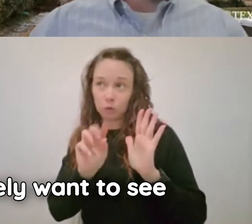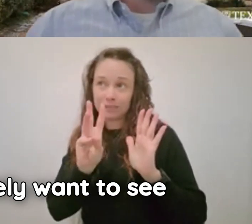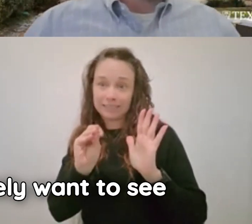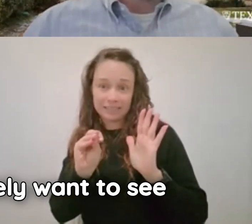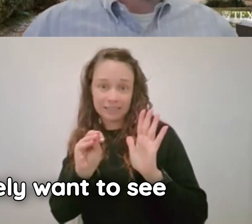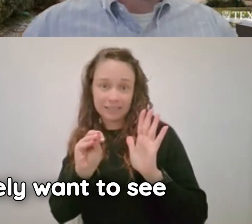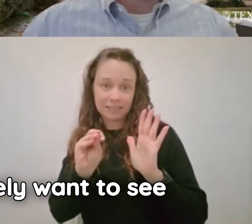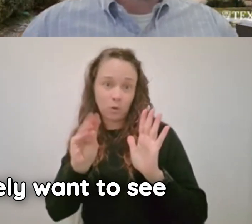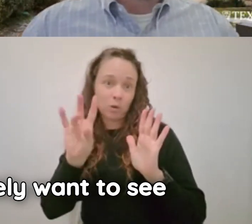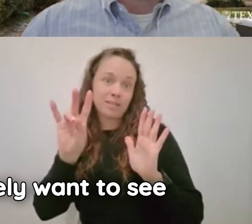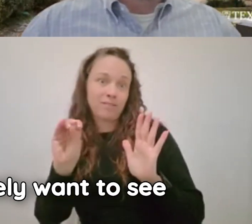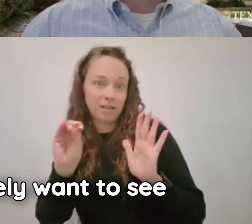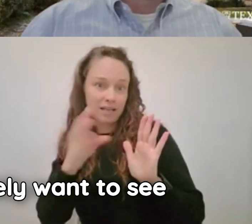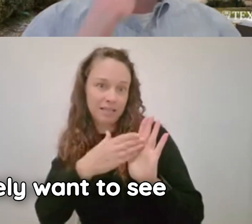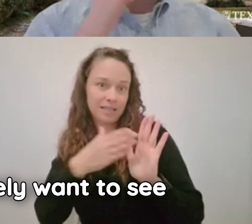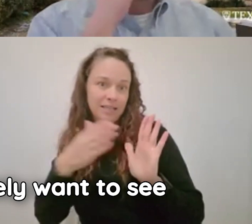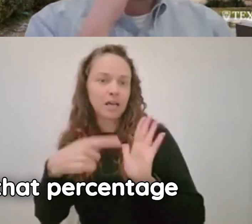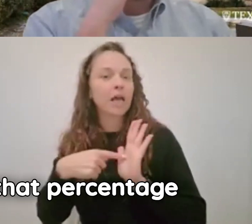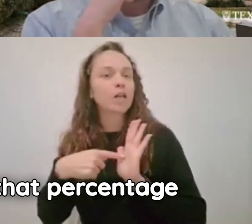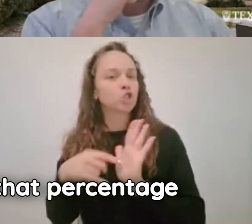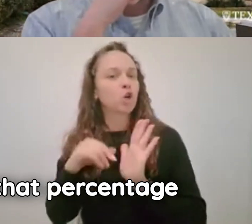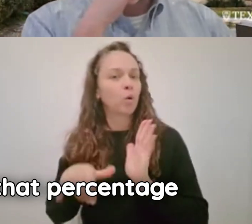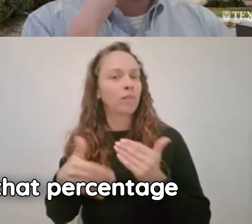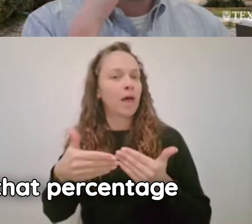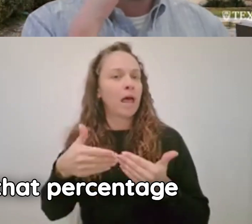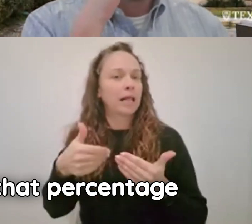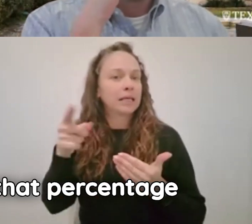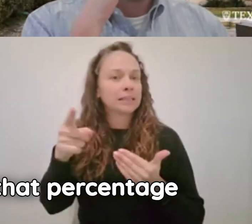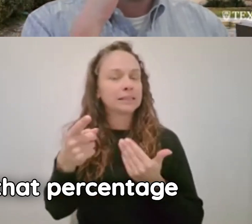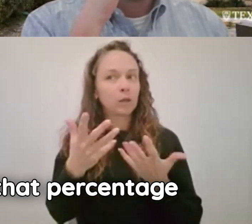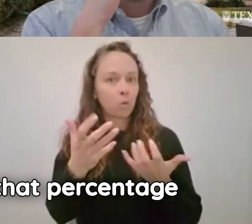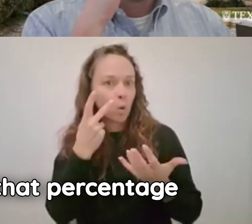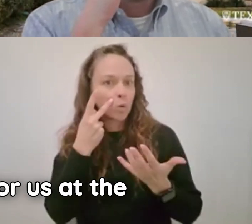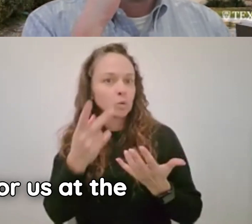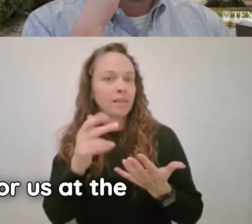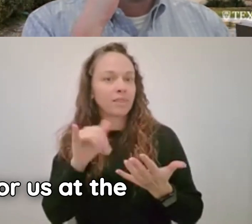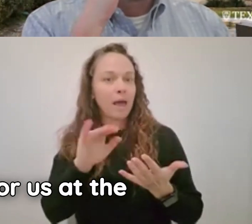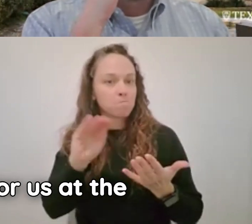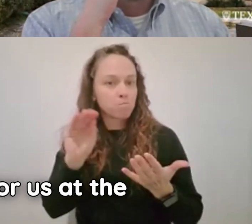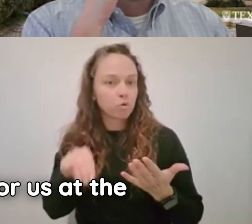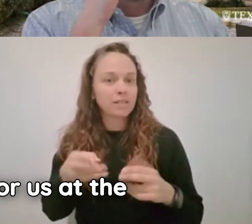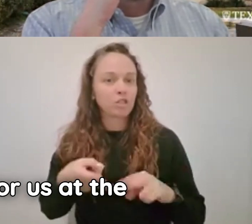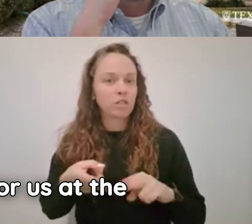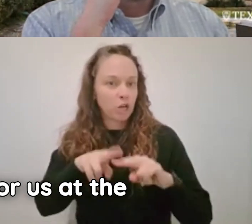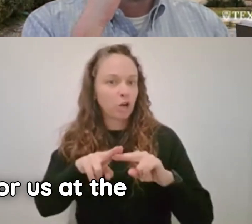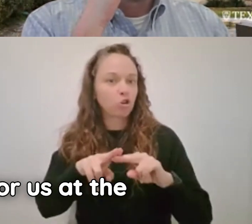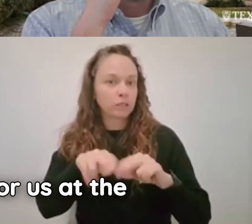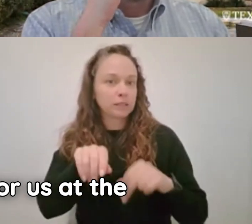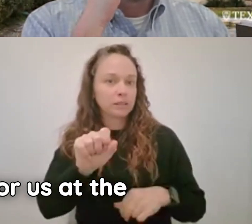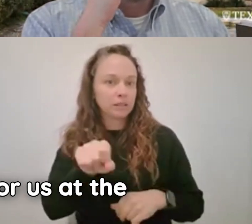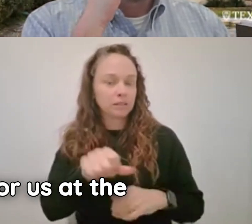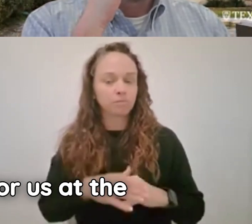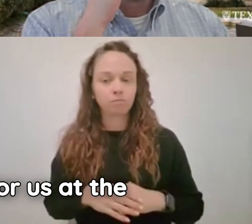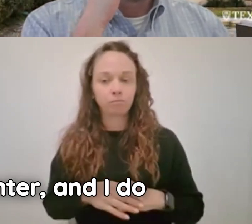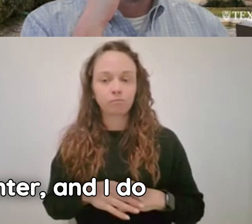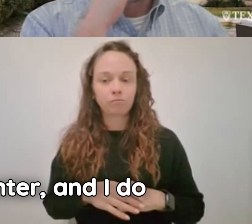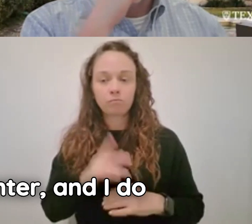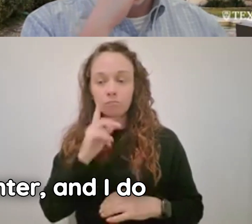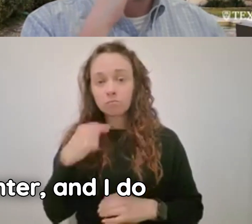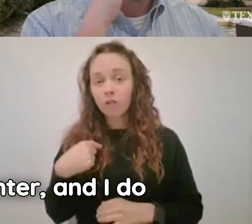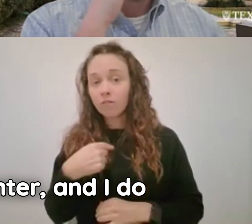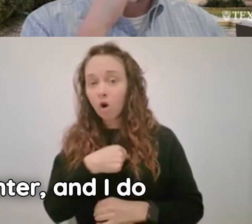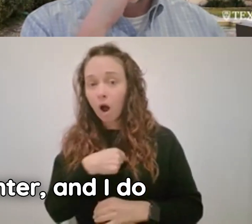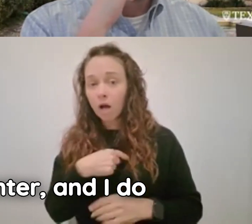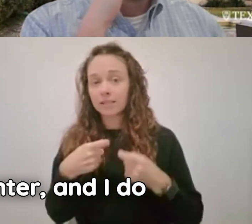to the 70s. So we definitely want to see those numbers increase, that percentage increase over time. For us at the